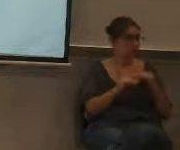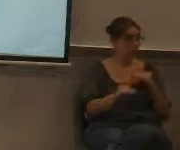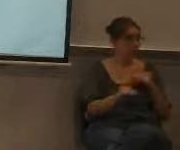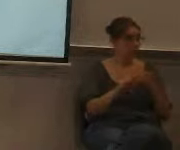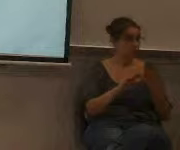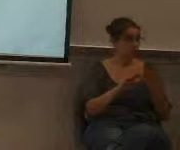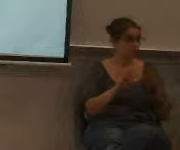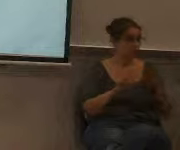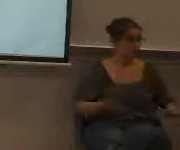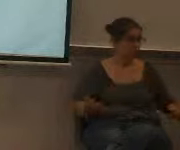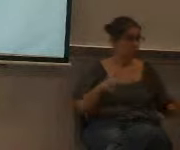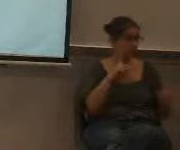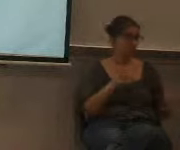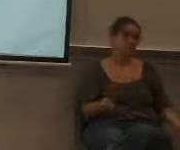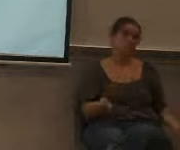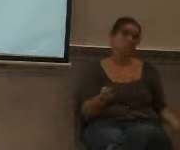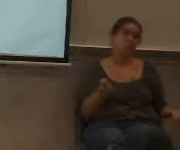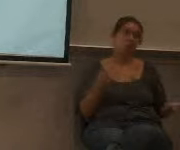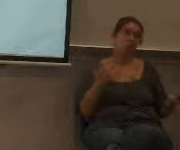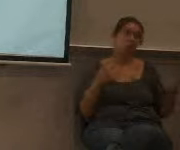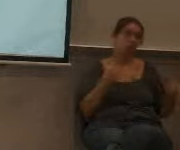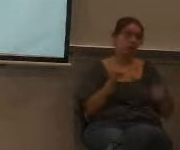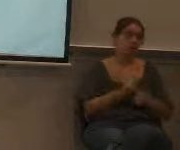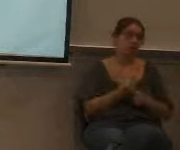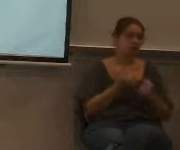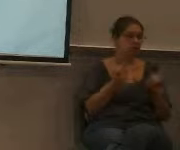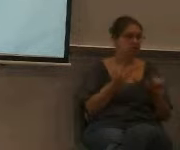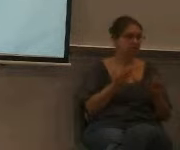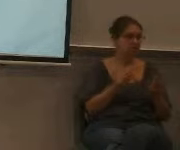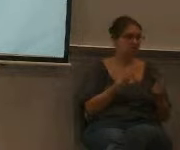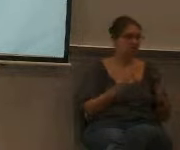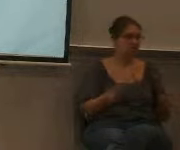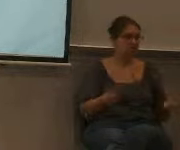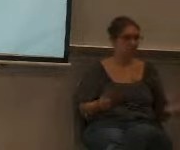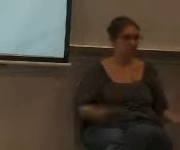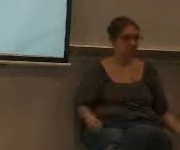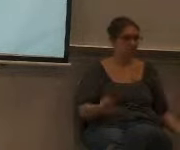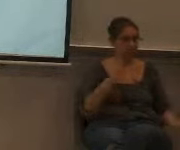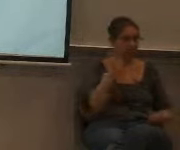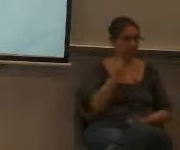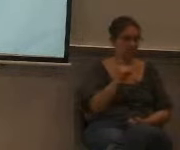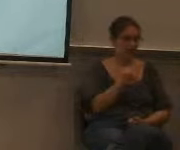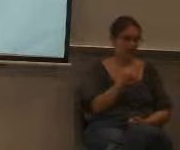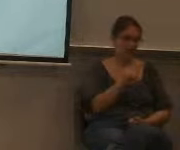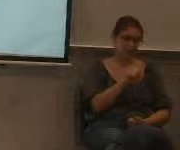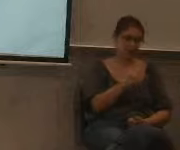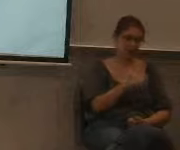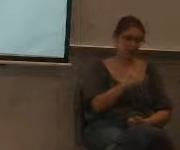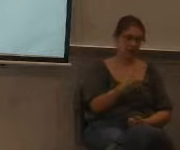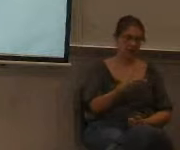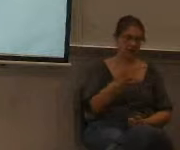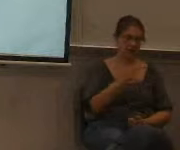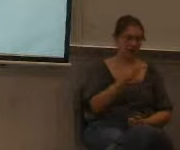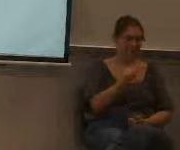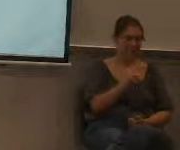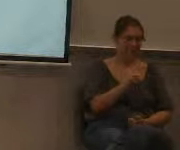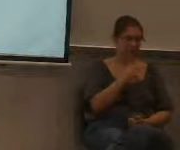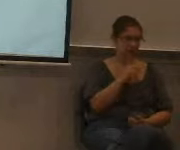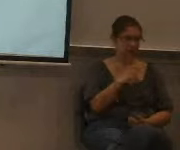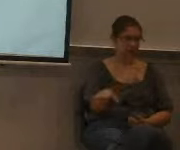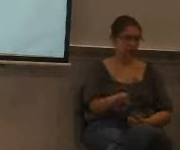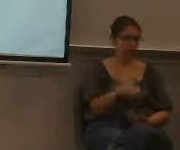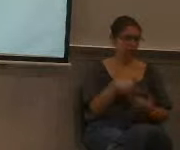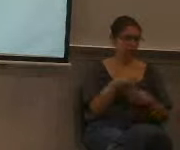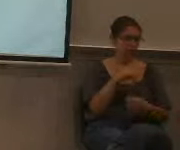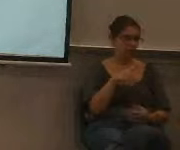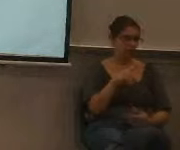there for many, many centuries. Now that's going away because the Aswan High Dam is pulling the sediments out, controlling the floods, so there's not floods,